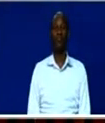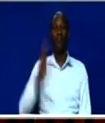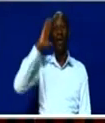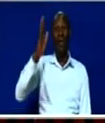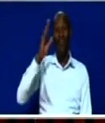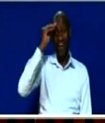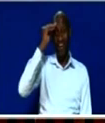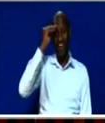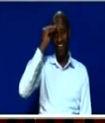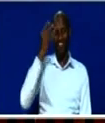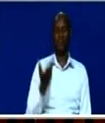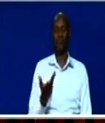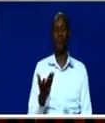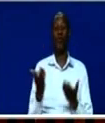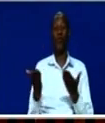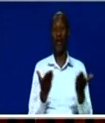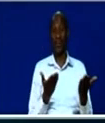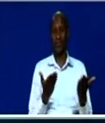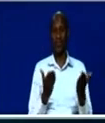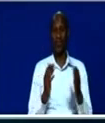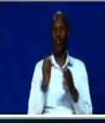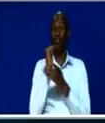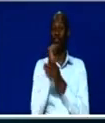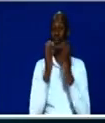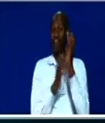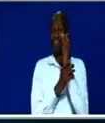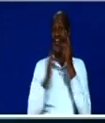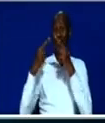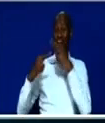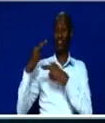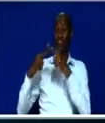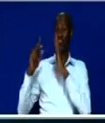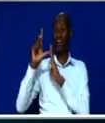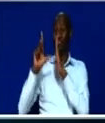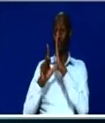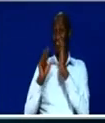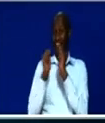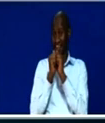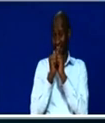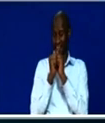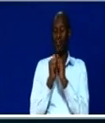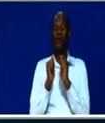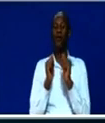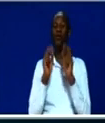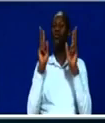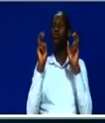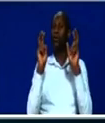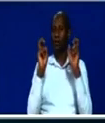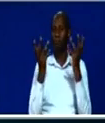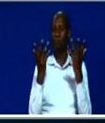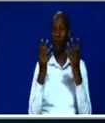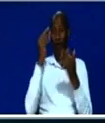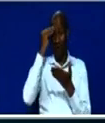Hello learner, welcome to our geography revision lesson, lesson 10, and the topic that we are going to